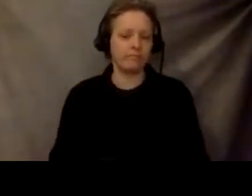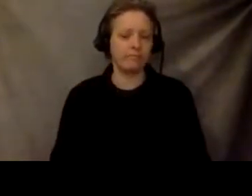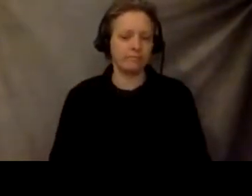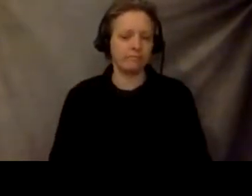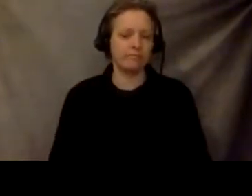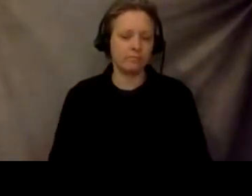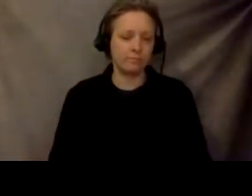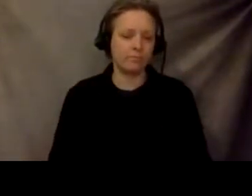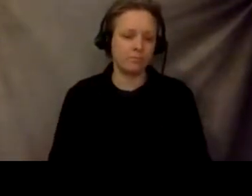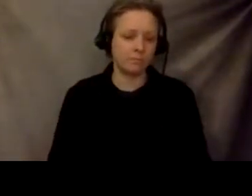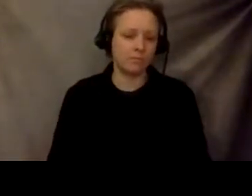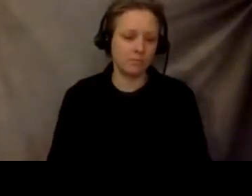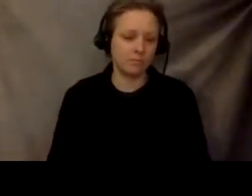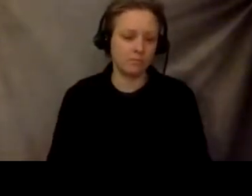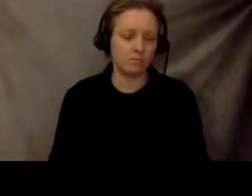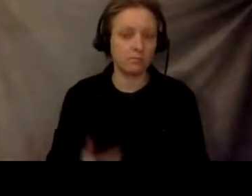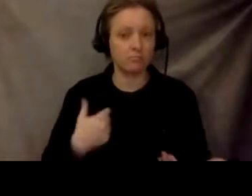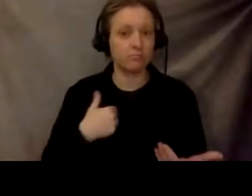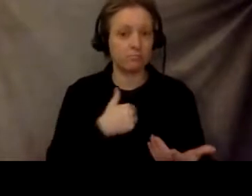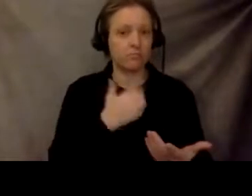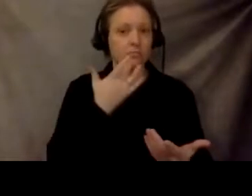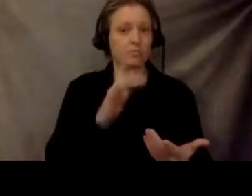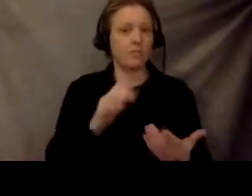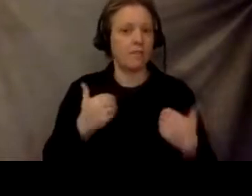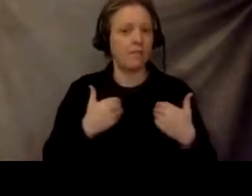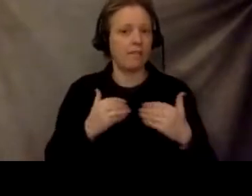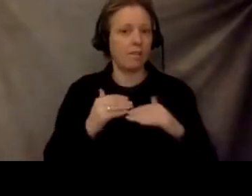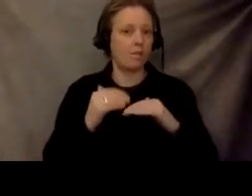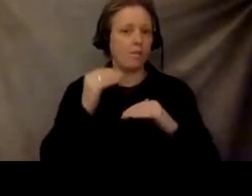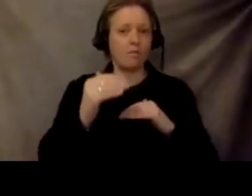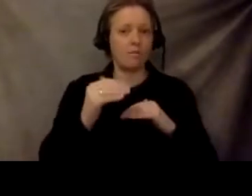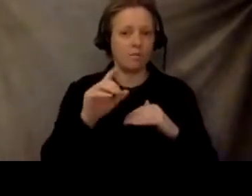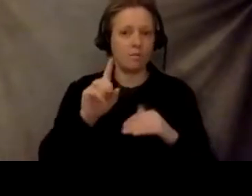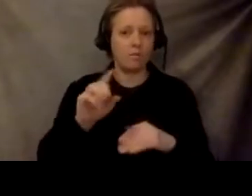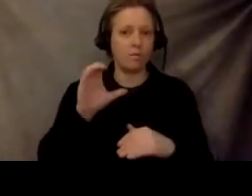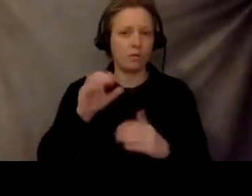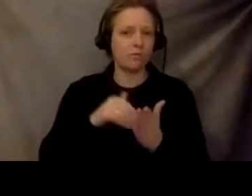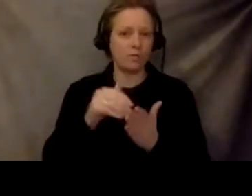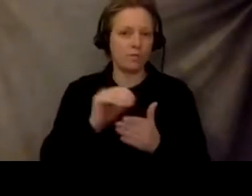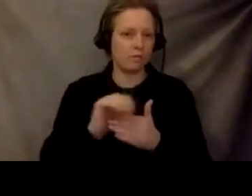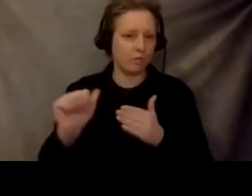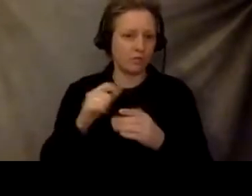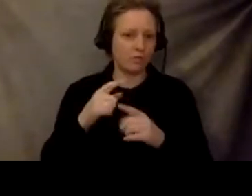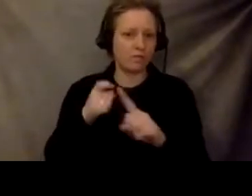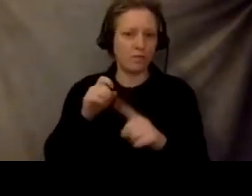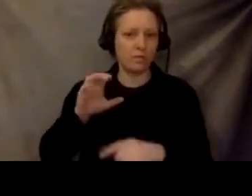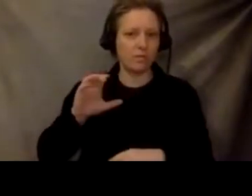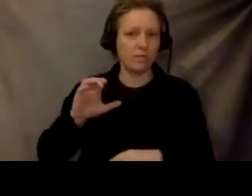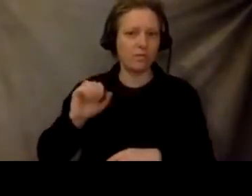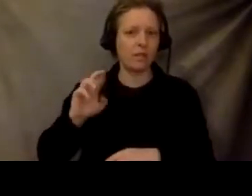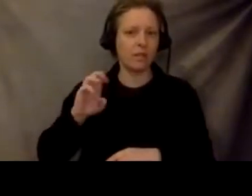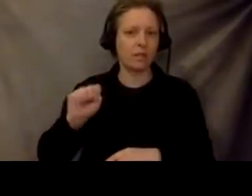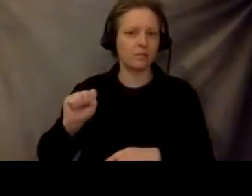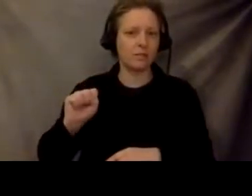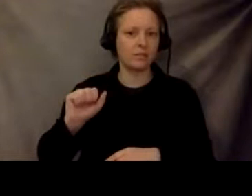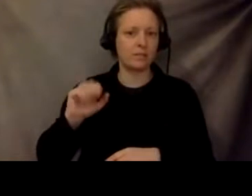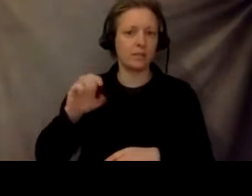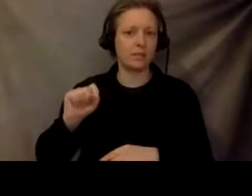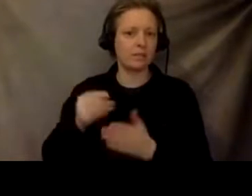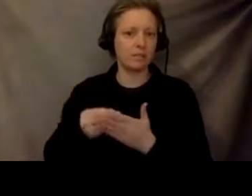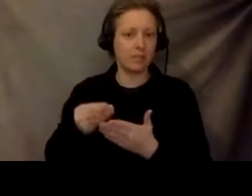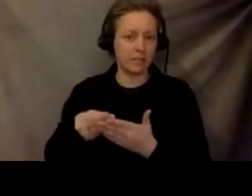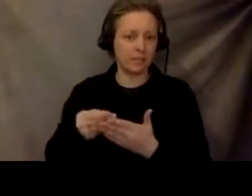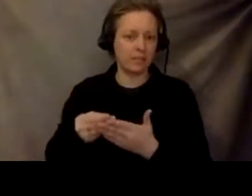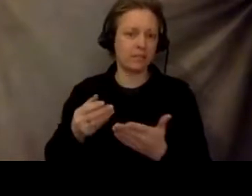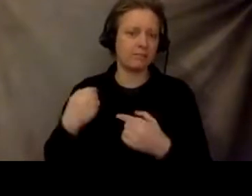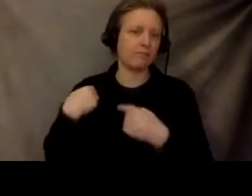of having over $100 million of what they call CARES Act money, you know, the last couple of years. That money's going to stop. I mean, the federal